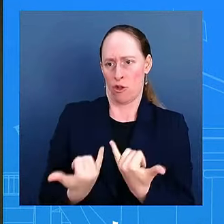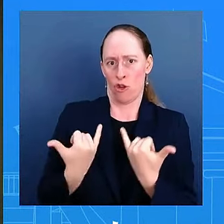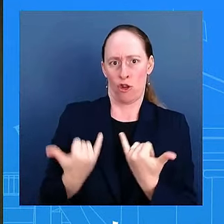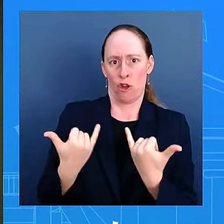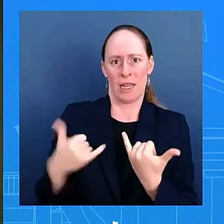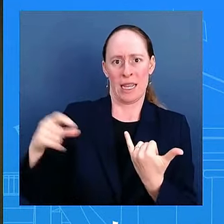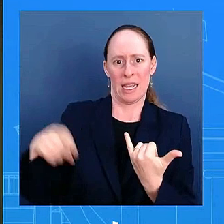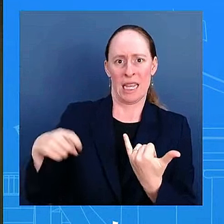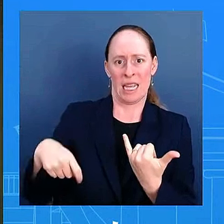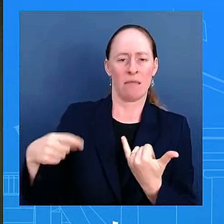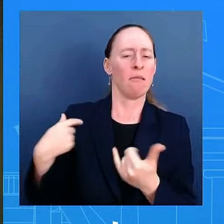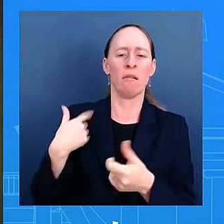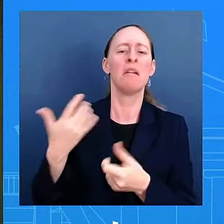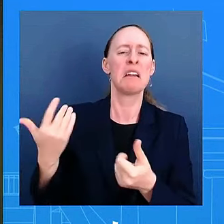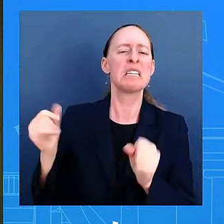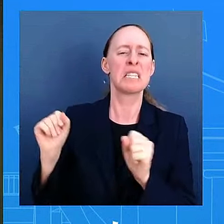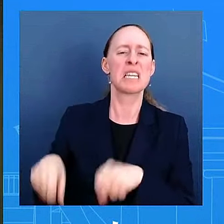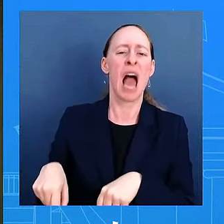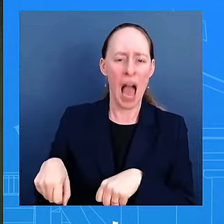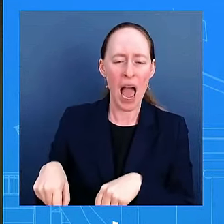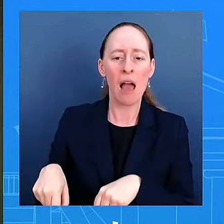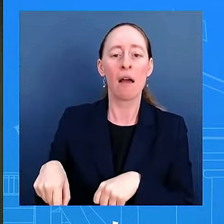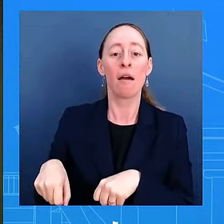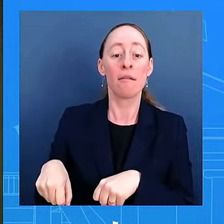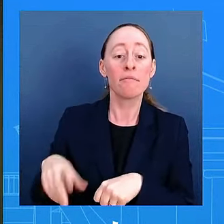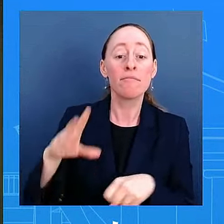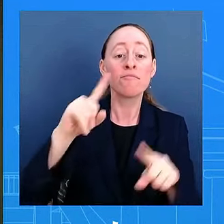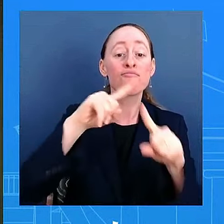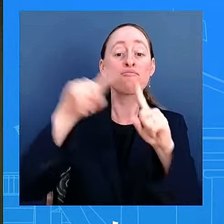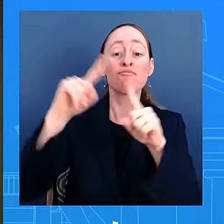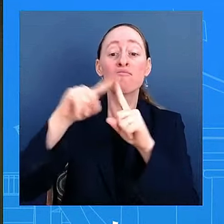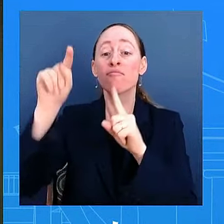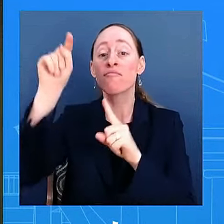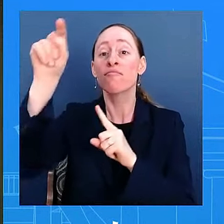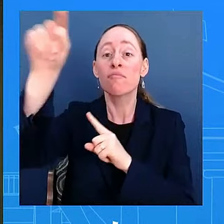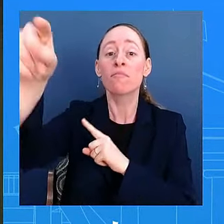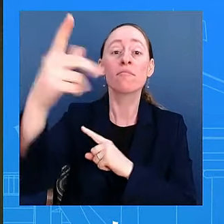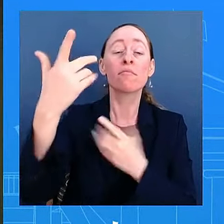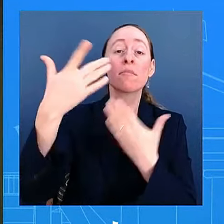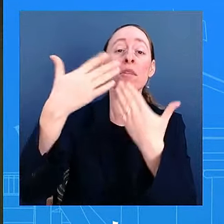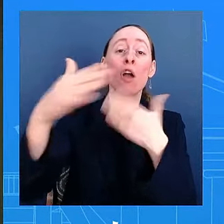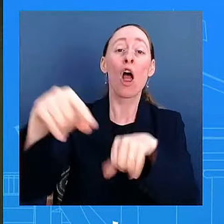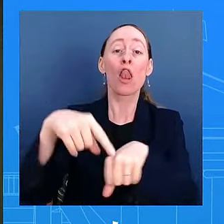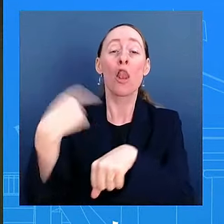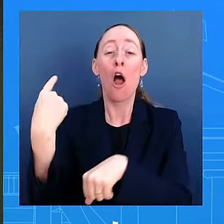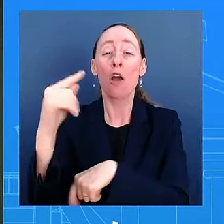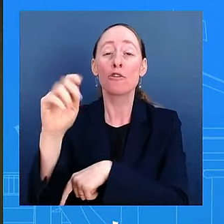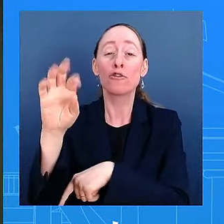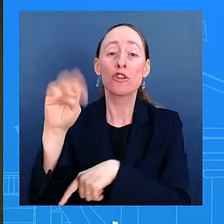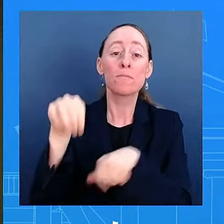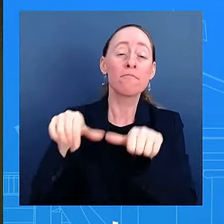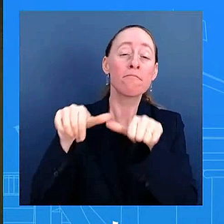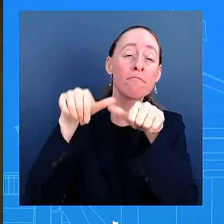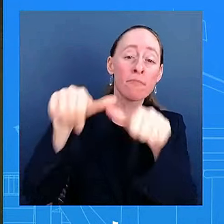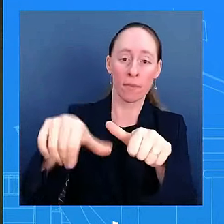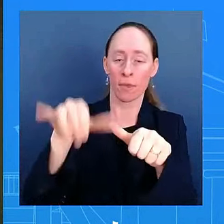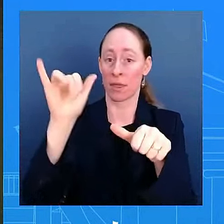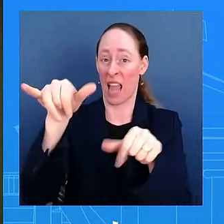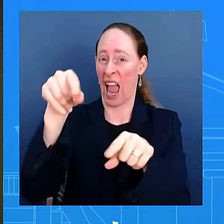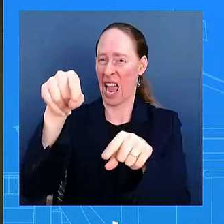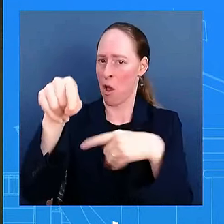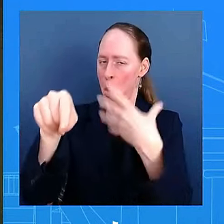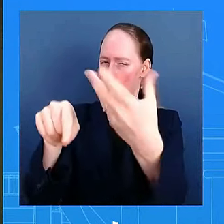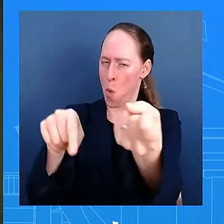other long-term recovery efforts. We need Congress to act swiftly upon its return, but we will meet immediate